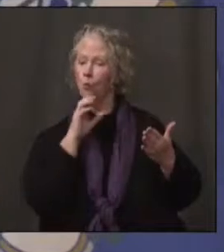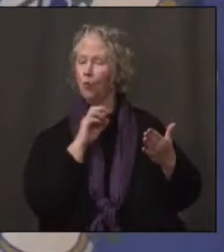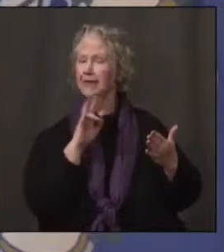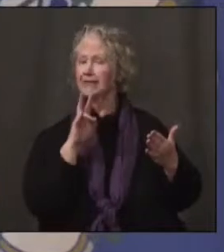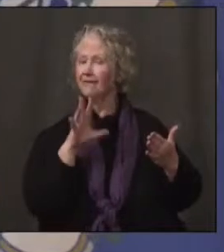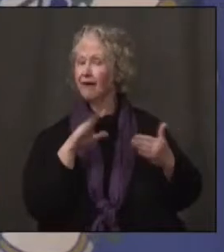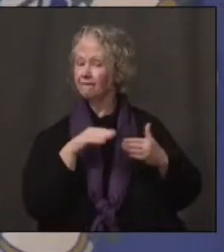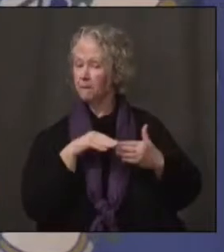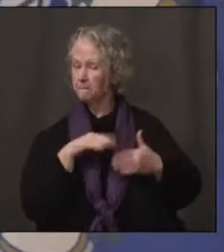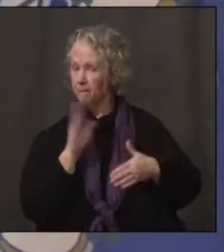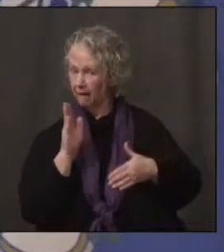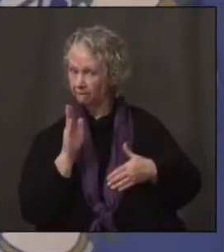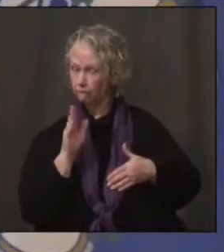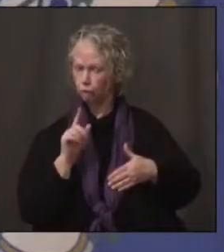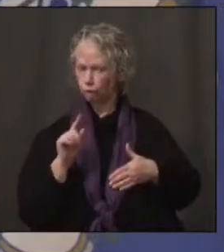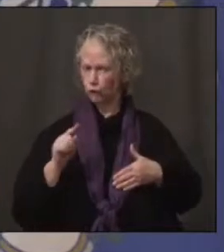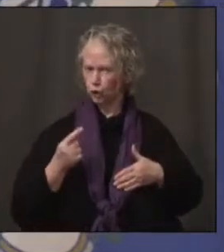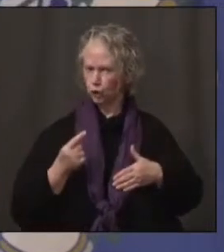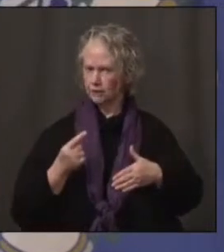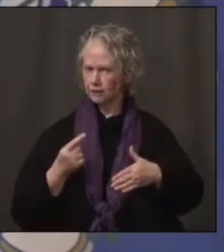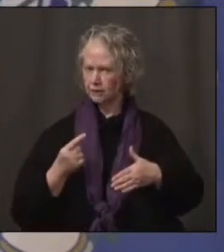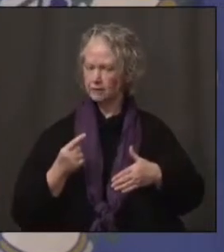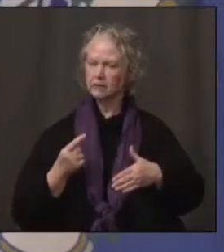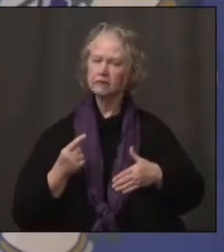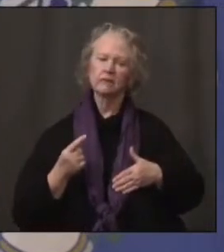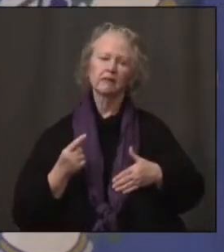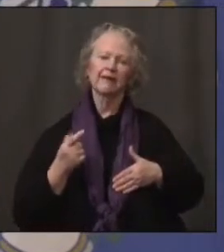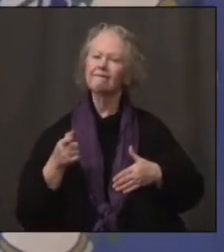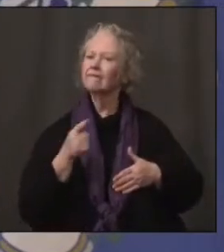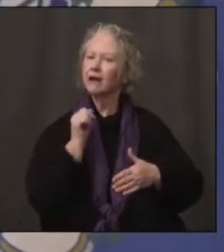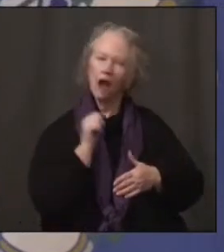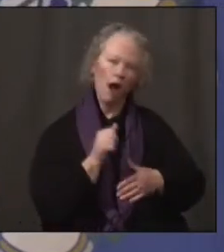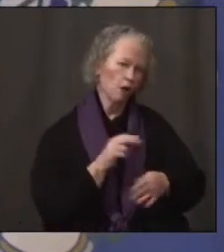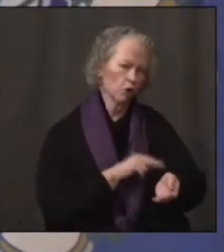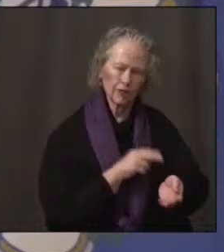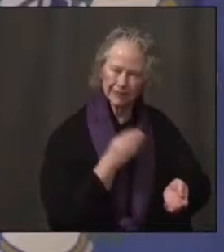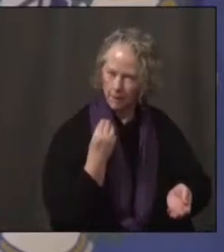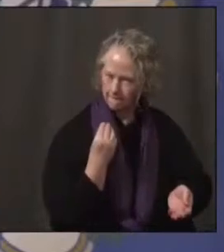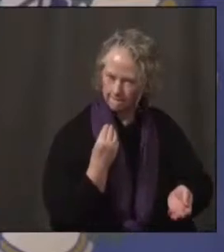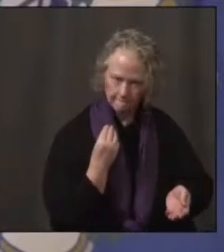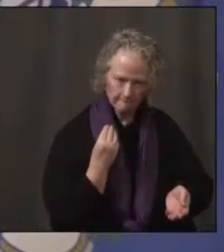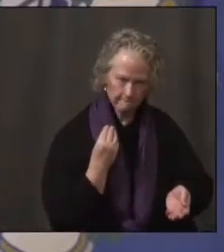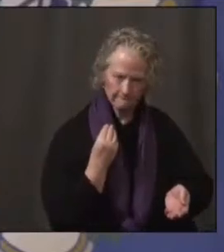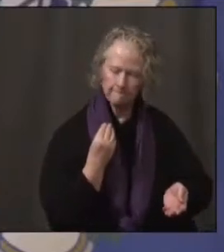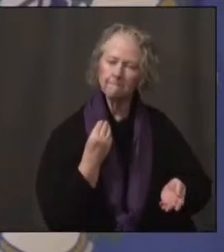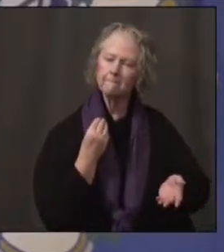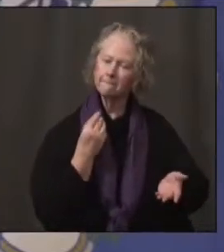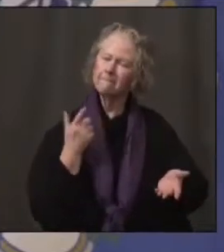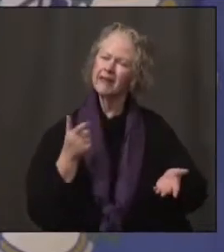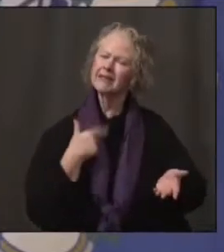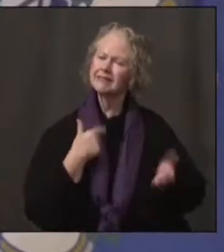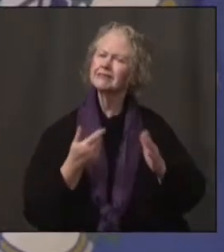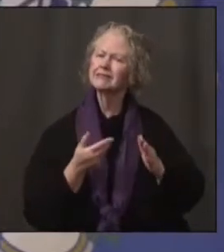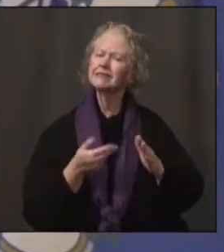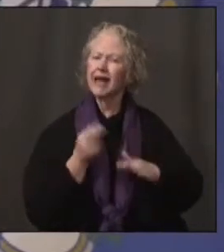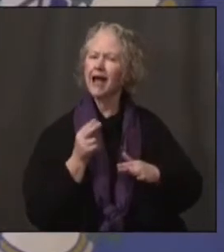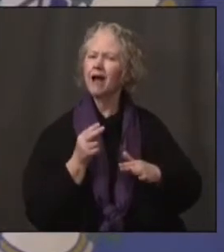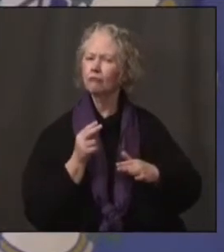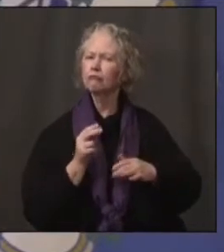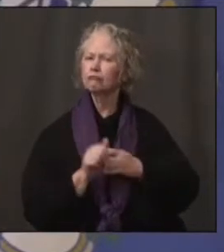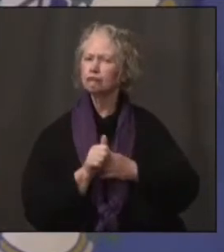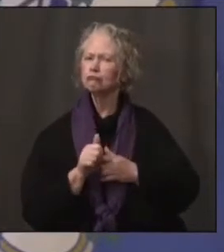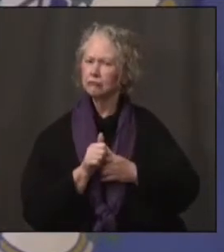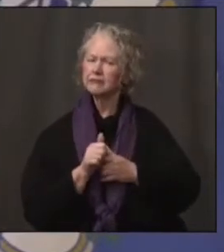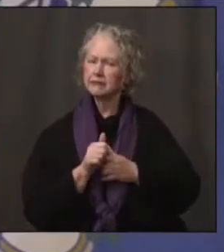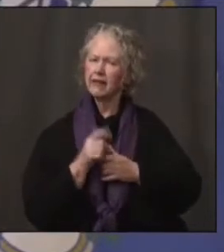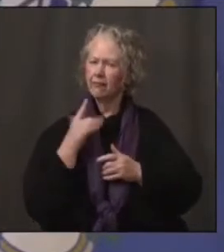above first, those not in nursing homes, given the nature of the risk that they're under. I think that'd be a first group to